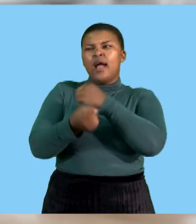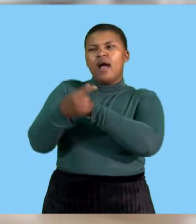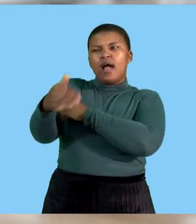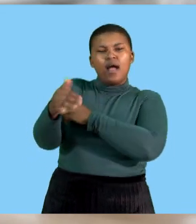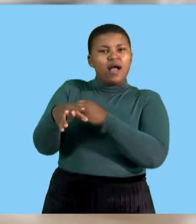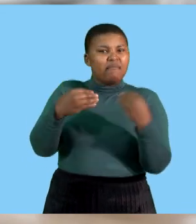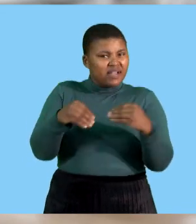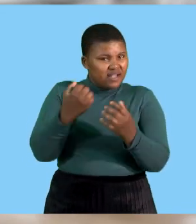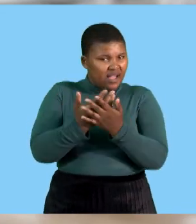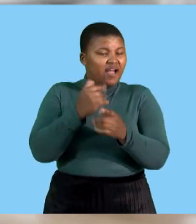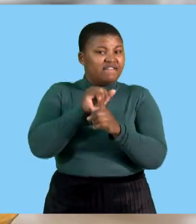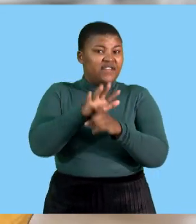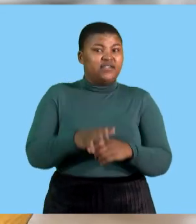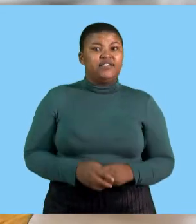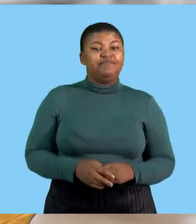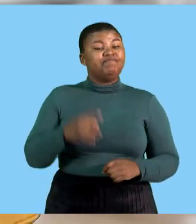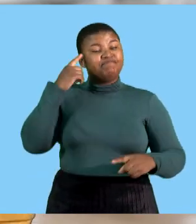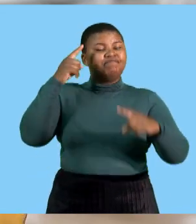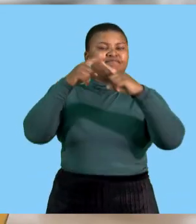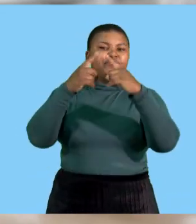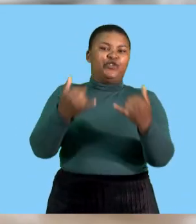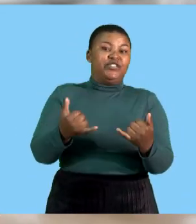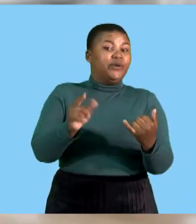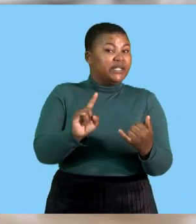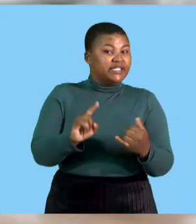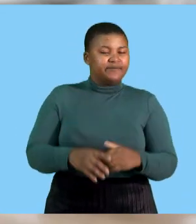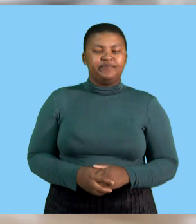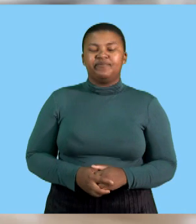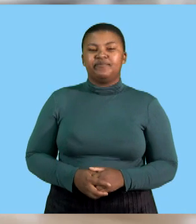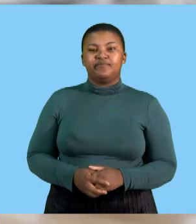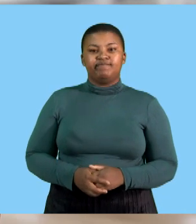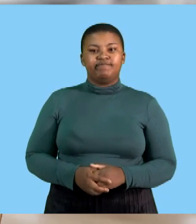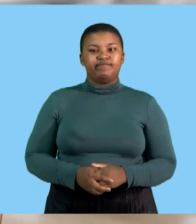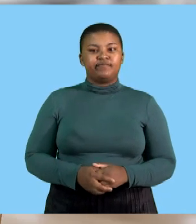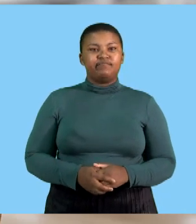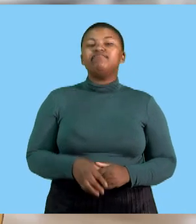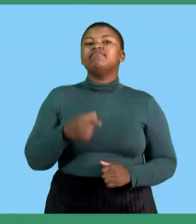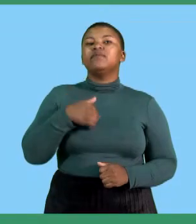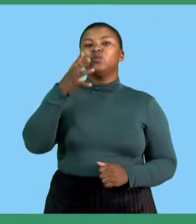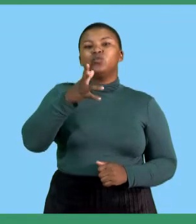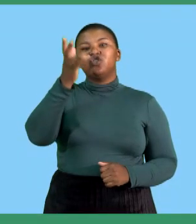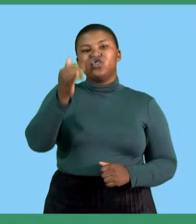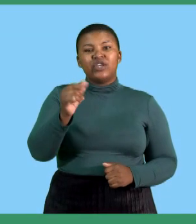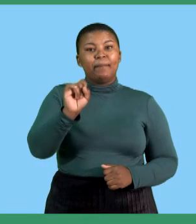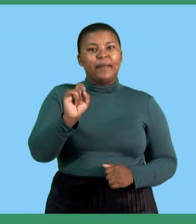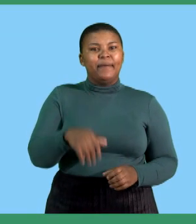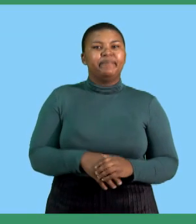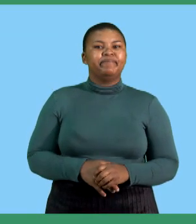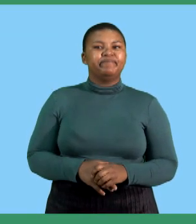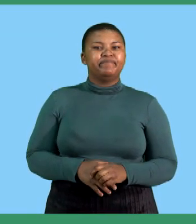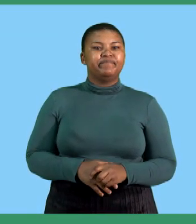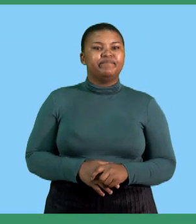business itself. So this is our lesson objectives for this lesson. So we are going to look at, of course,